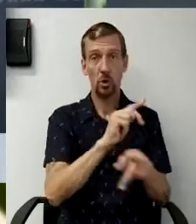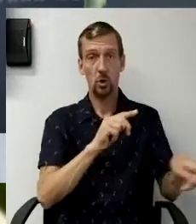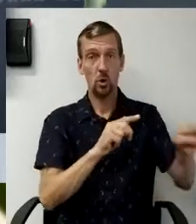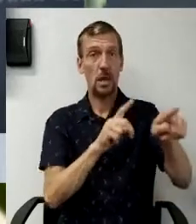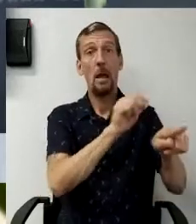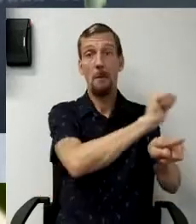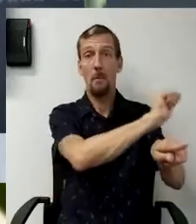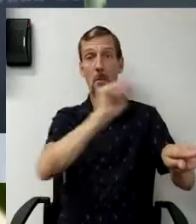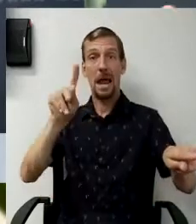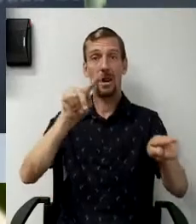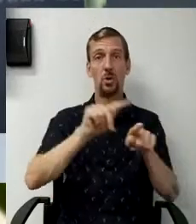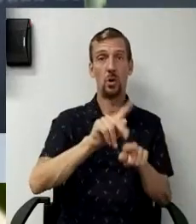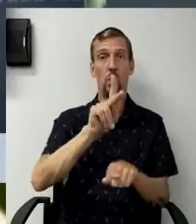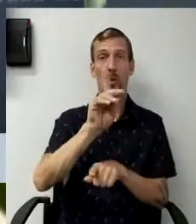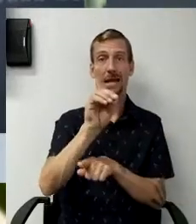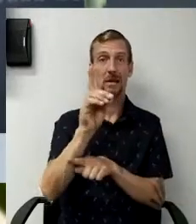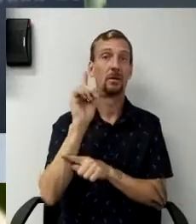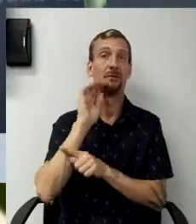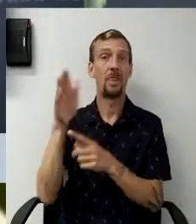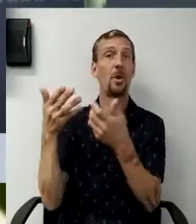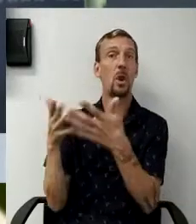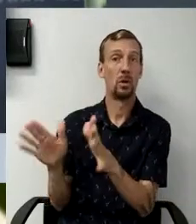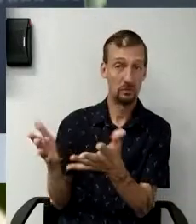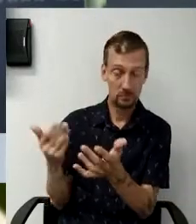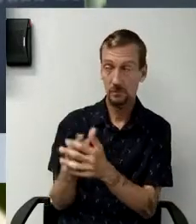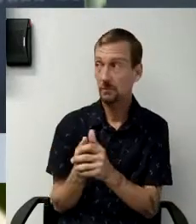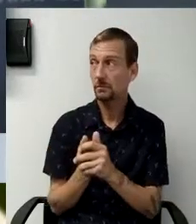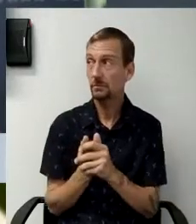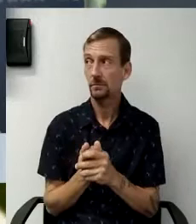losses. One of the things that